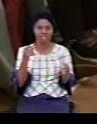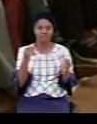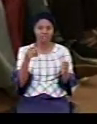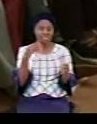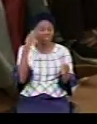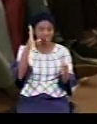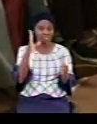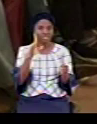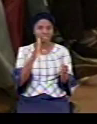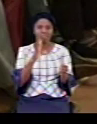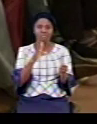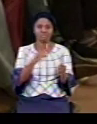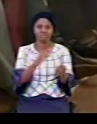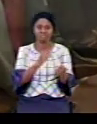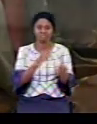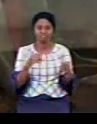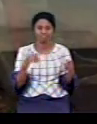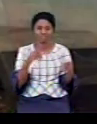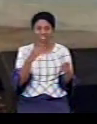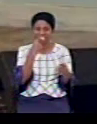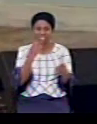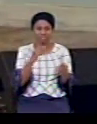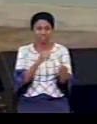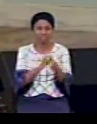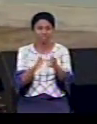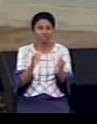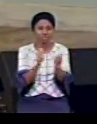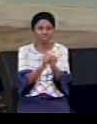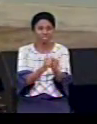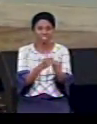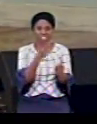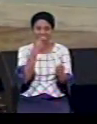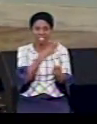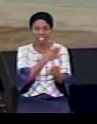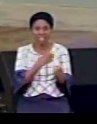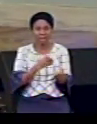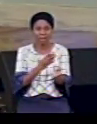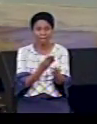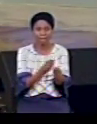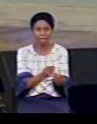and melt away. The desire